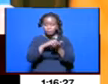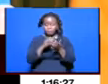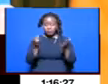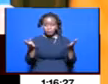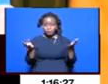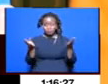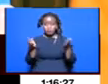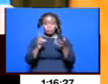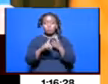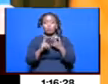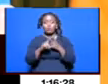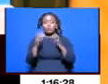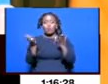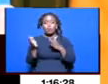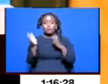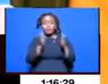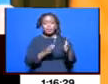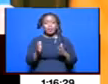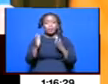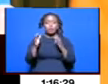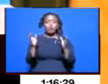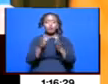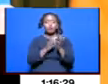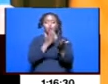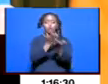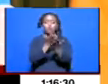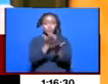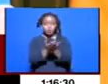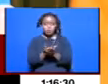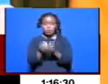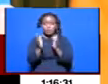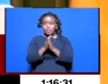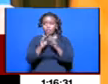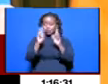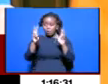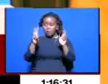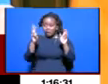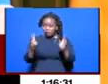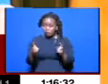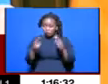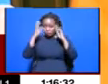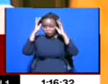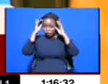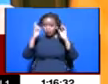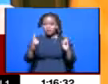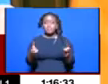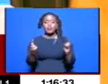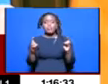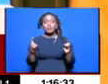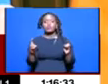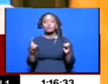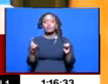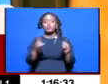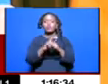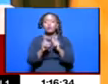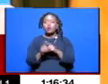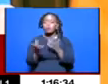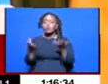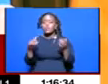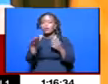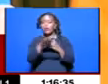as designed by the petitioners into an issue for determination, even at a preliminary